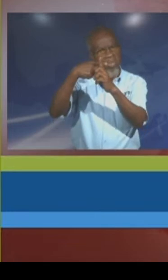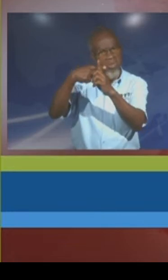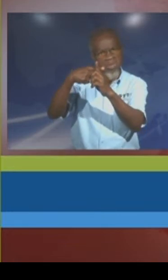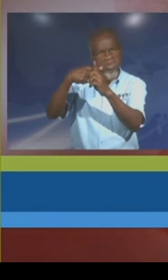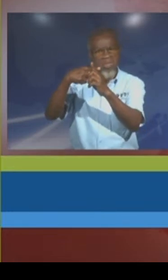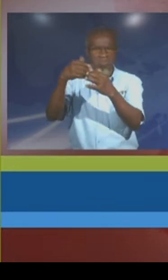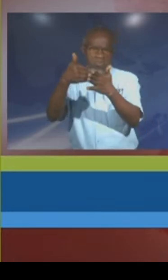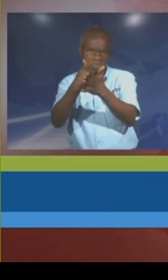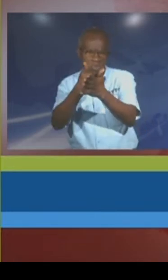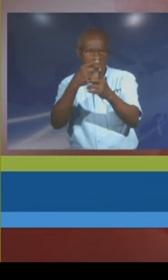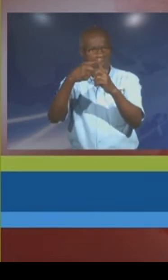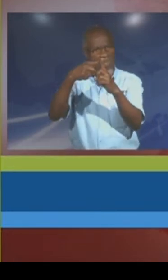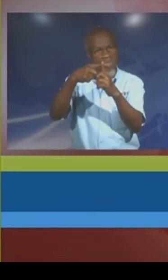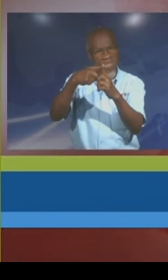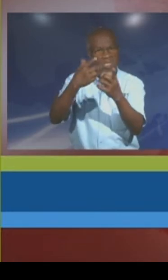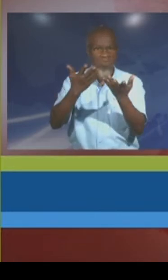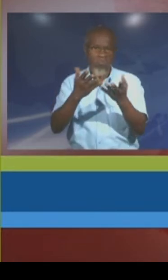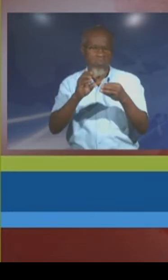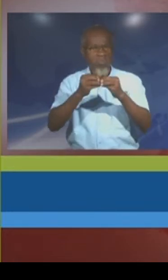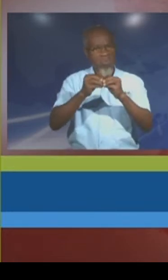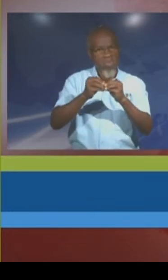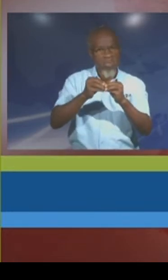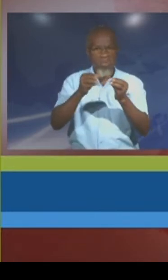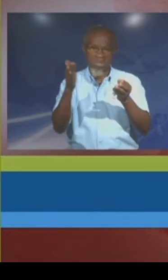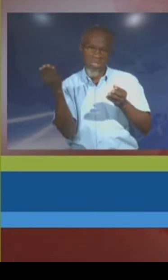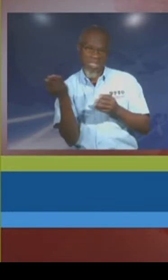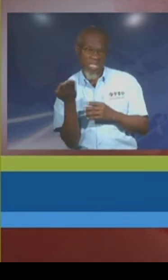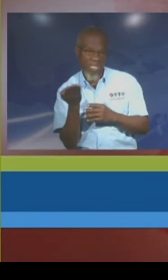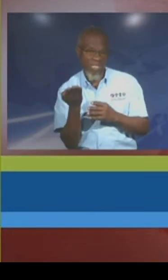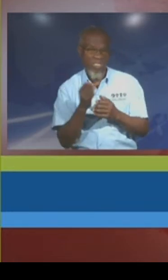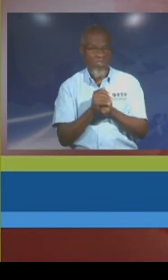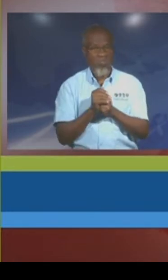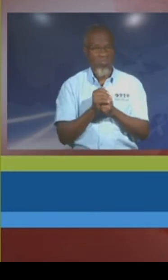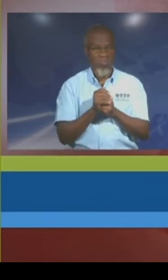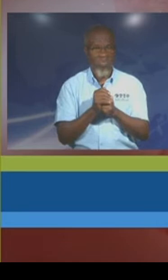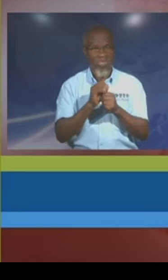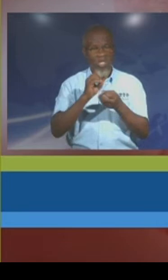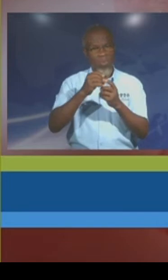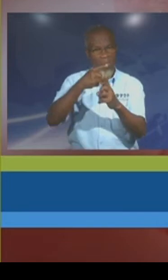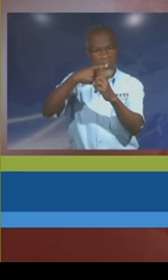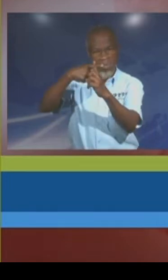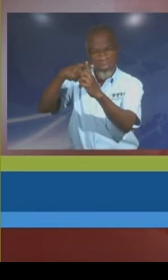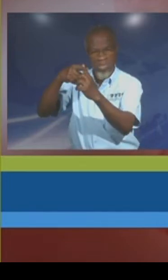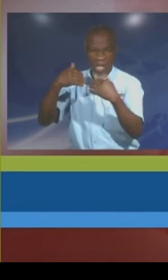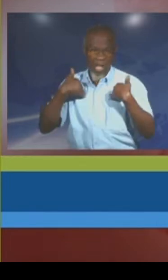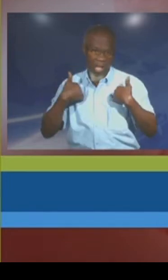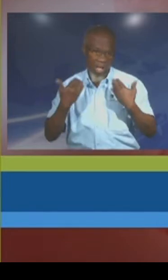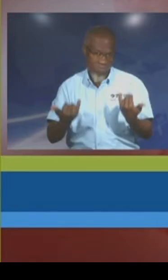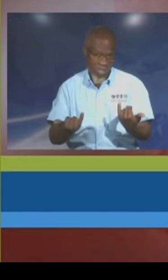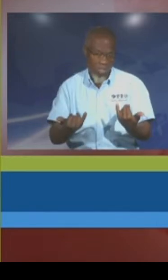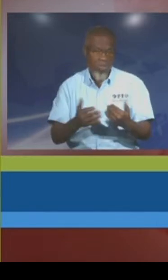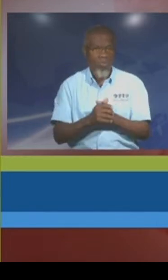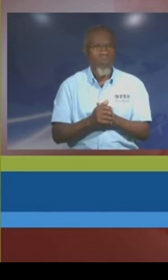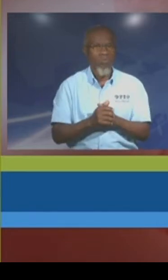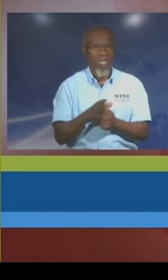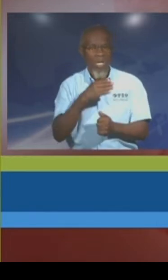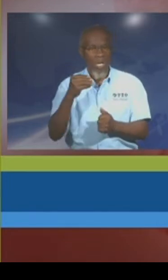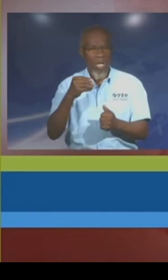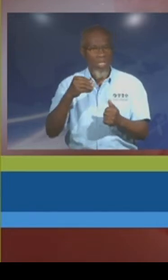of new positive cases, number of new deaths, total active positive cases, and the circulation